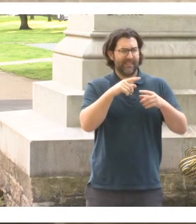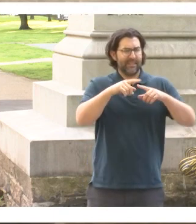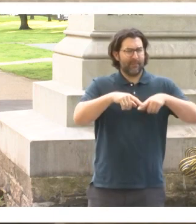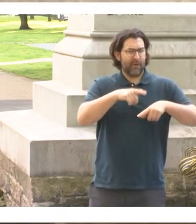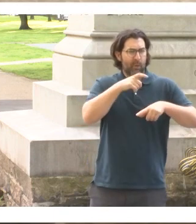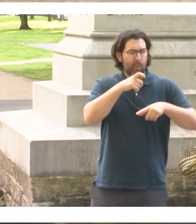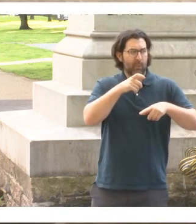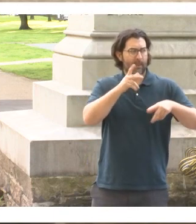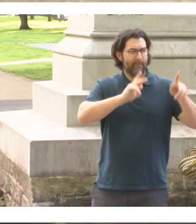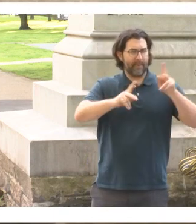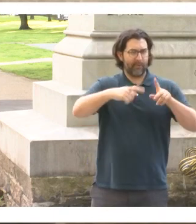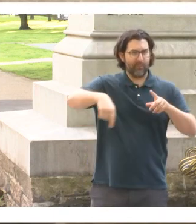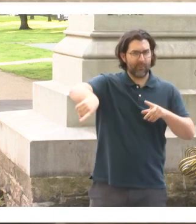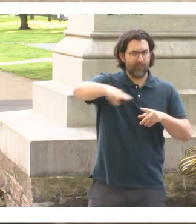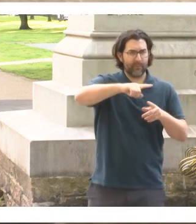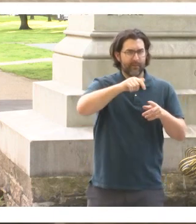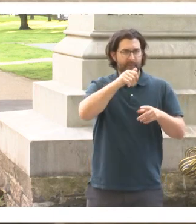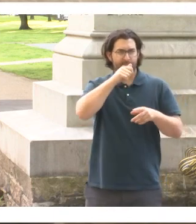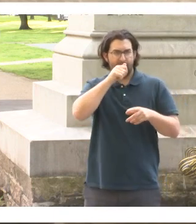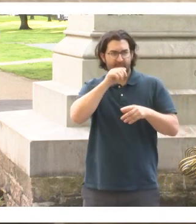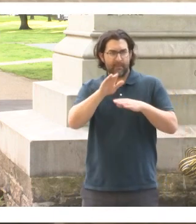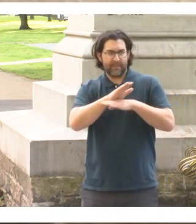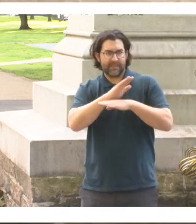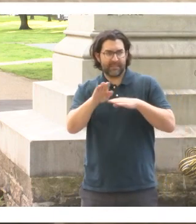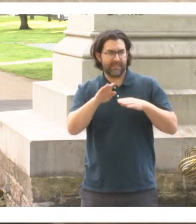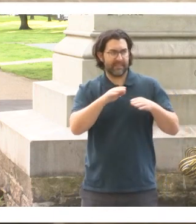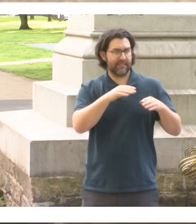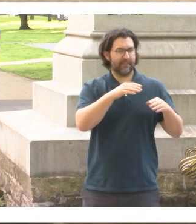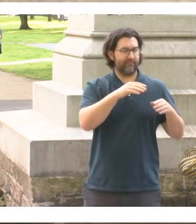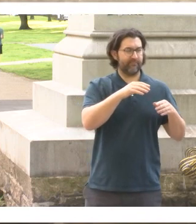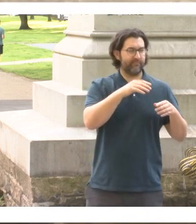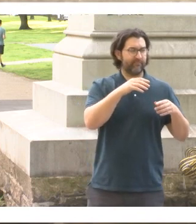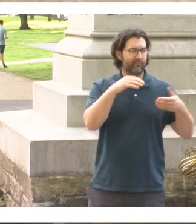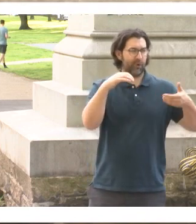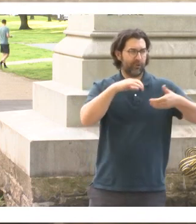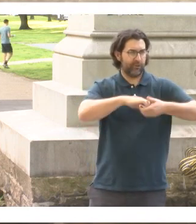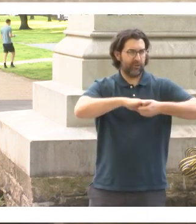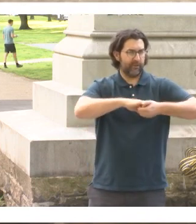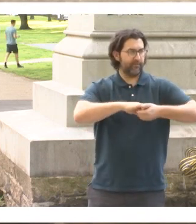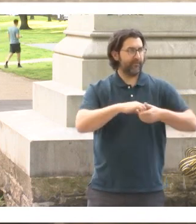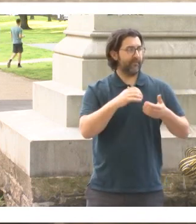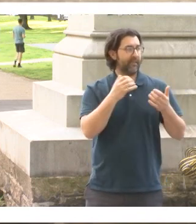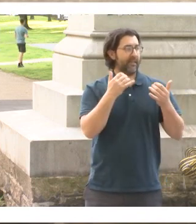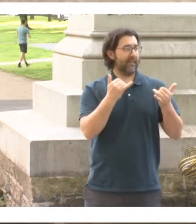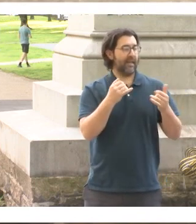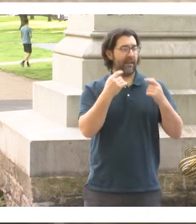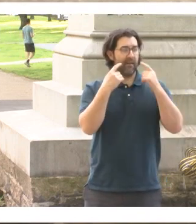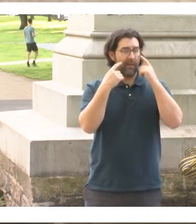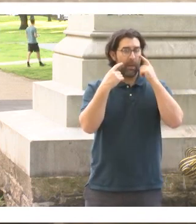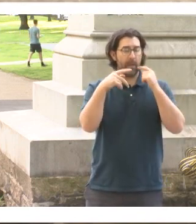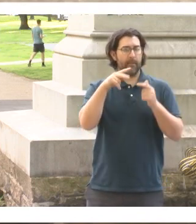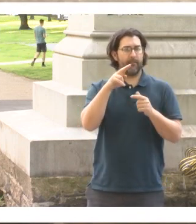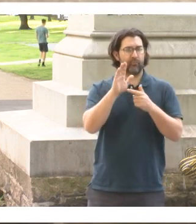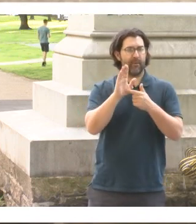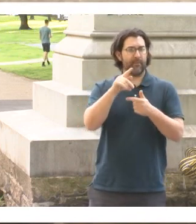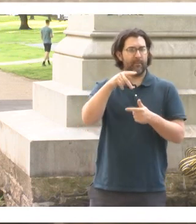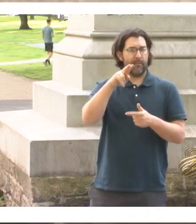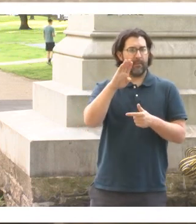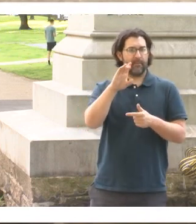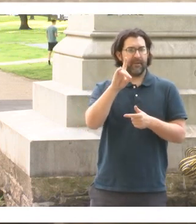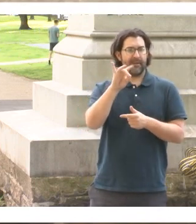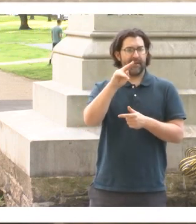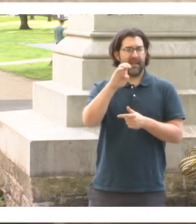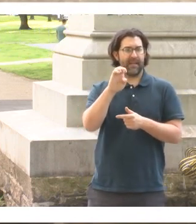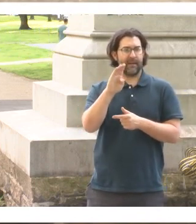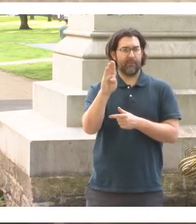the public-private partnerships. Now, coming to the promenade is Diane Bucco, President